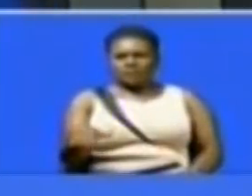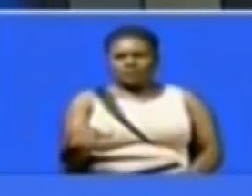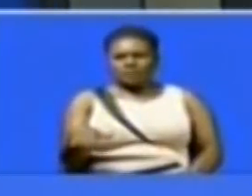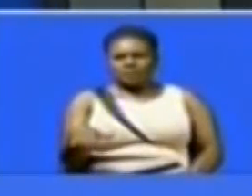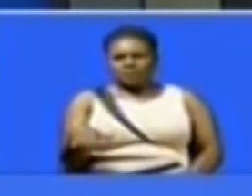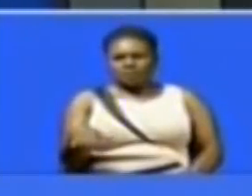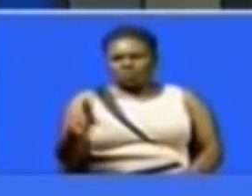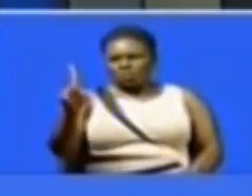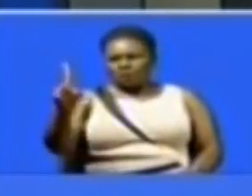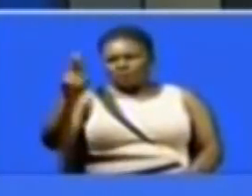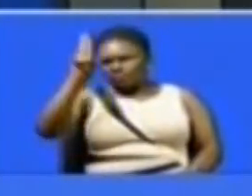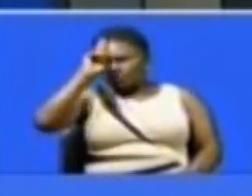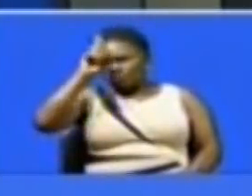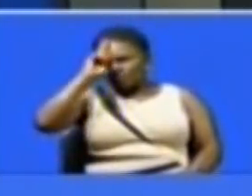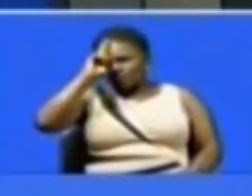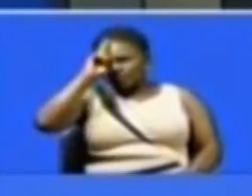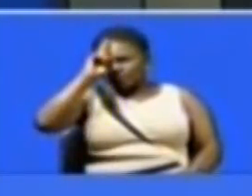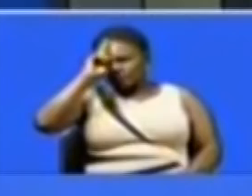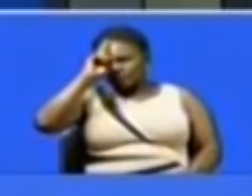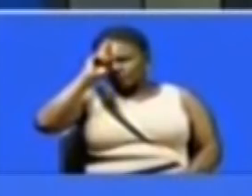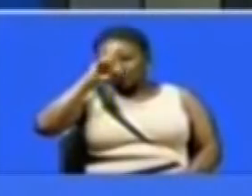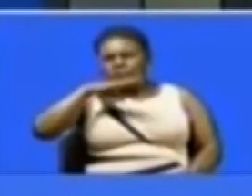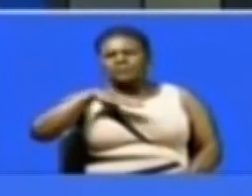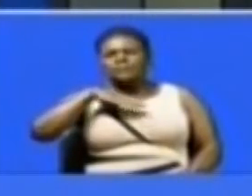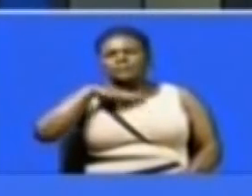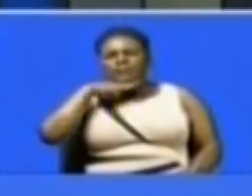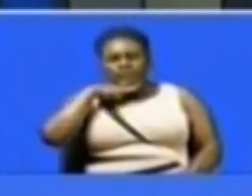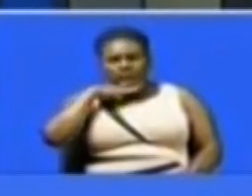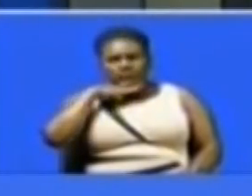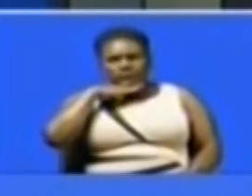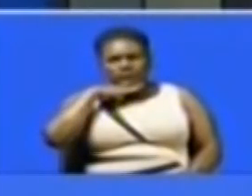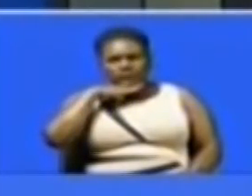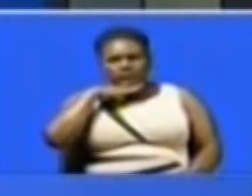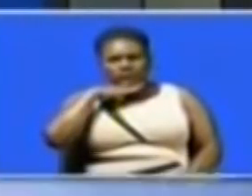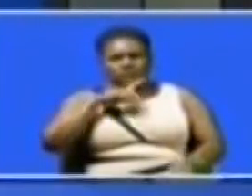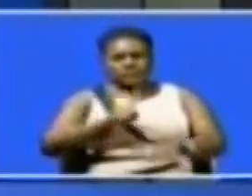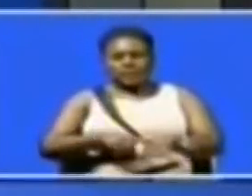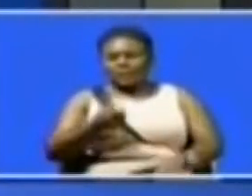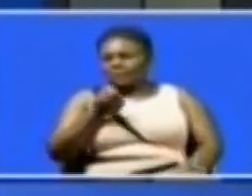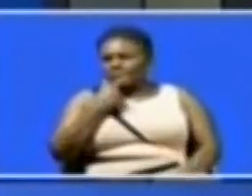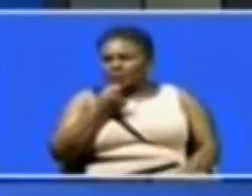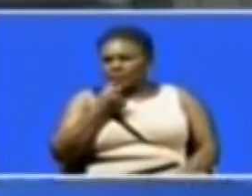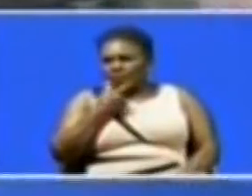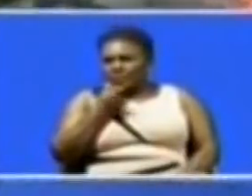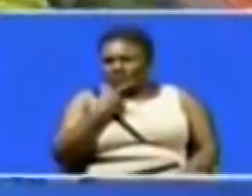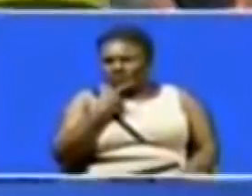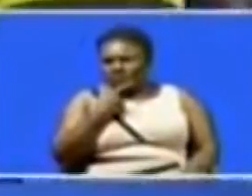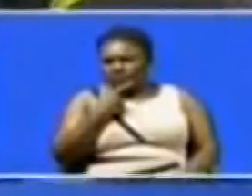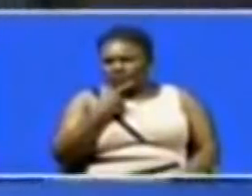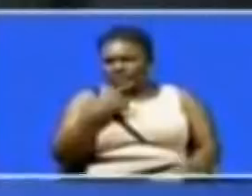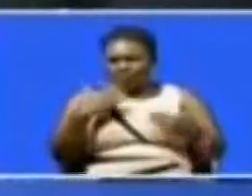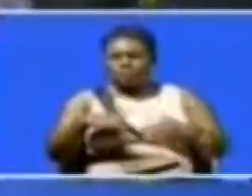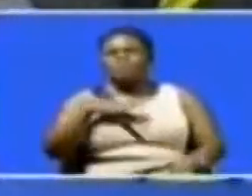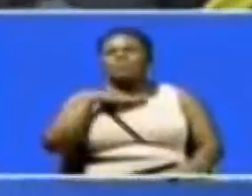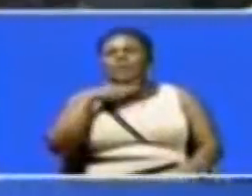and one police officer succumbed very sadly to his injuries while undergoing treatment. Among those who